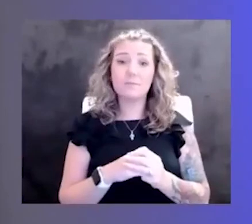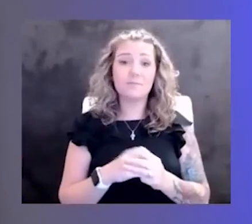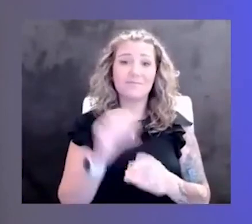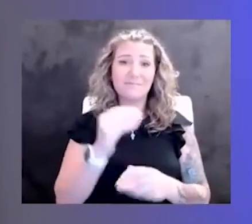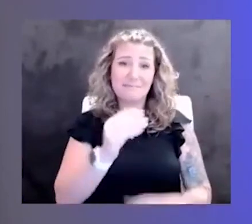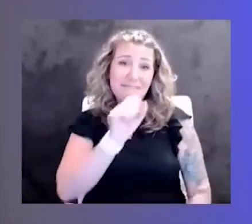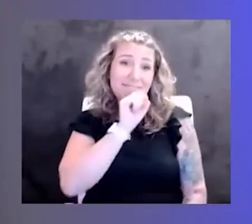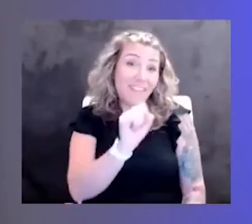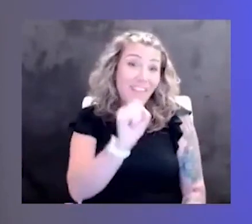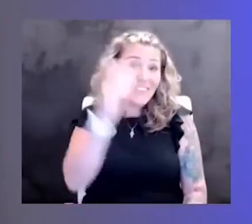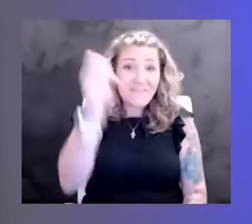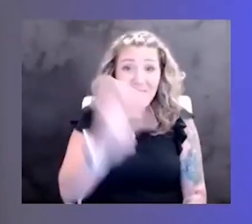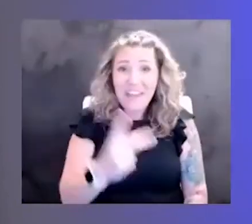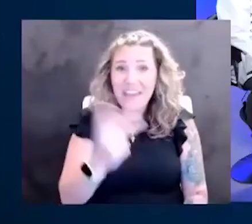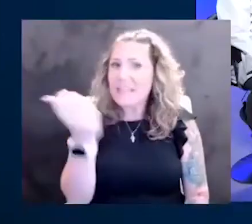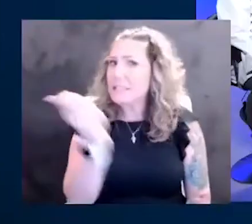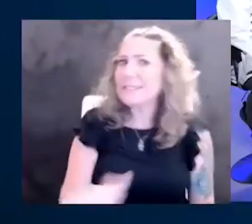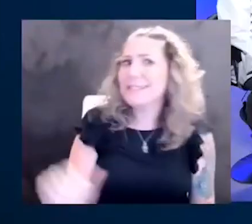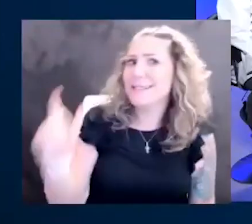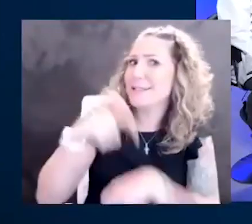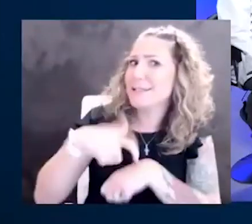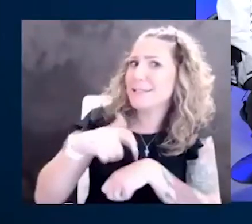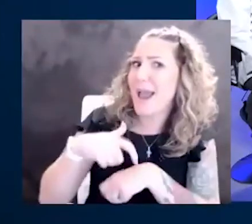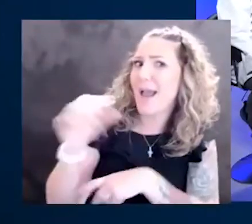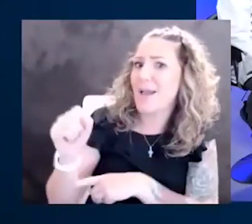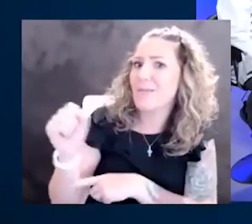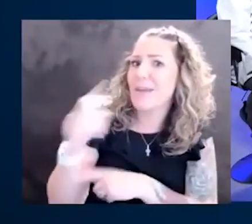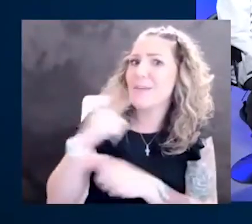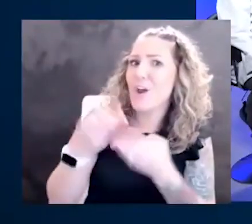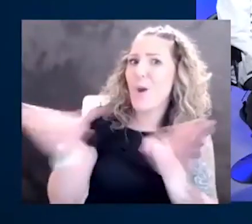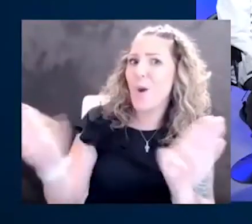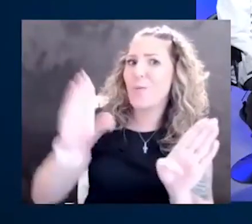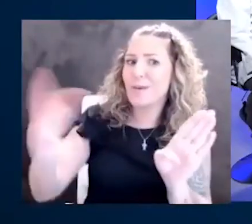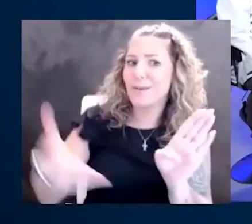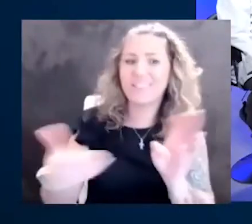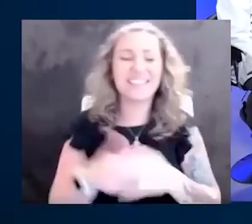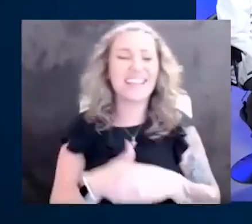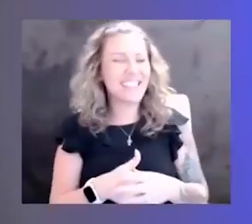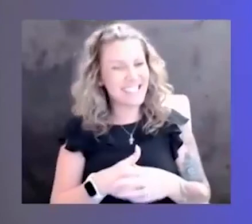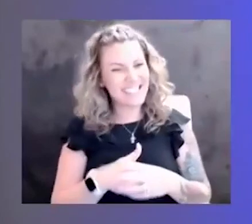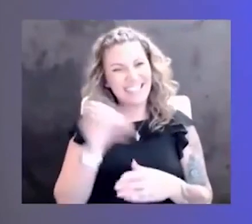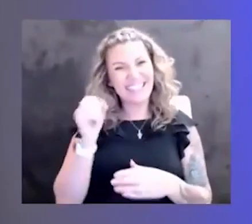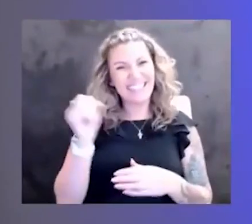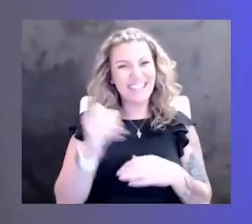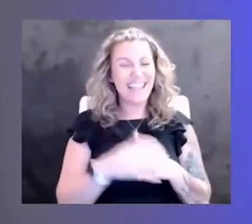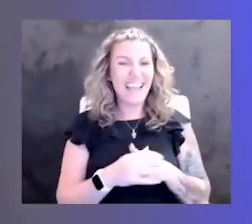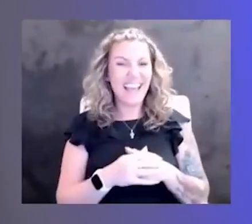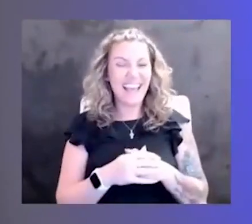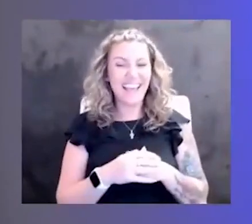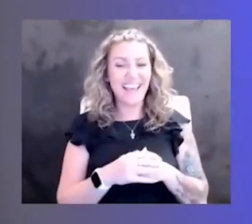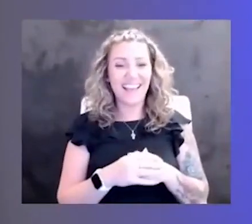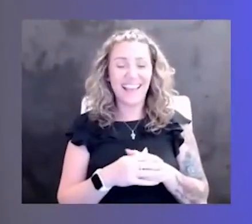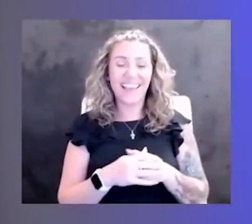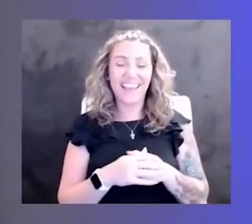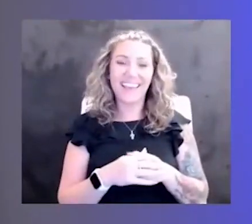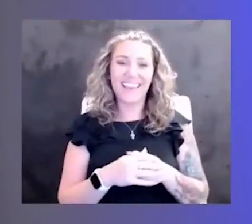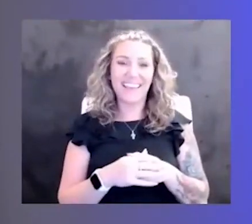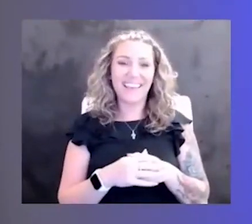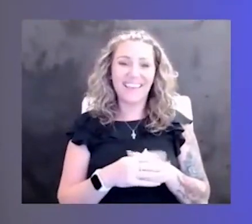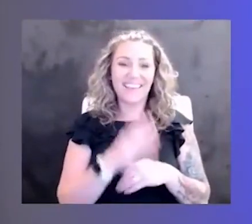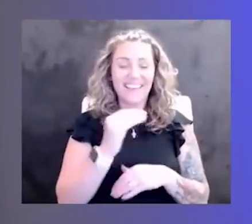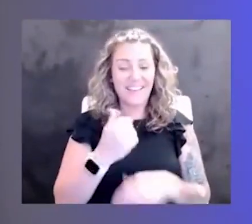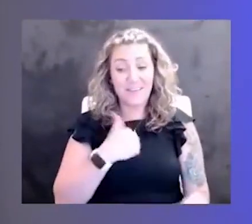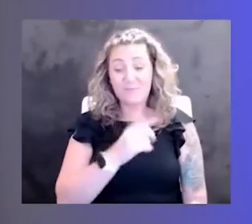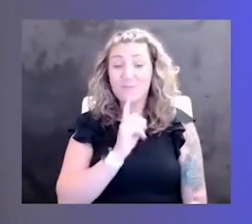and talk to you more. I think you've got an open invitation, so I think we would love to have you back. And just, I'm sure